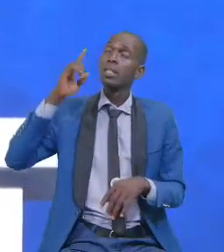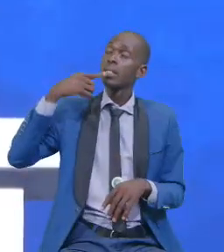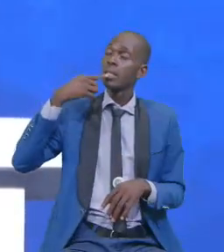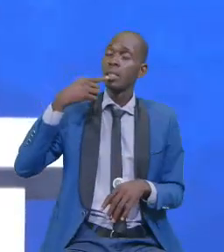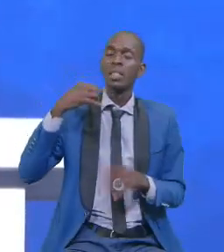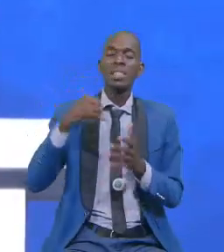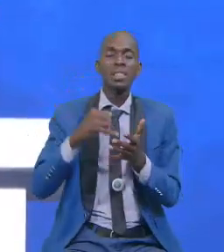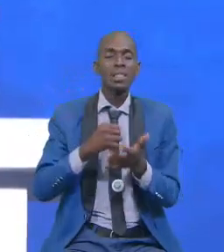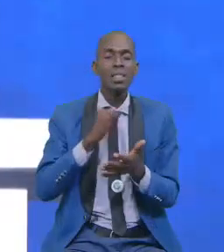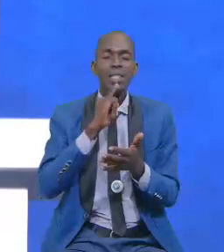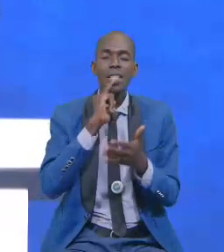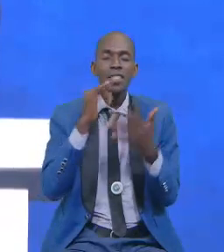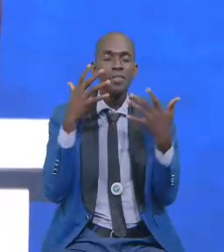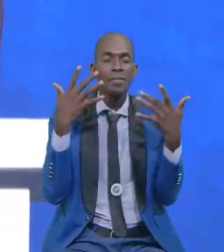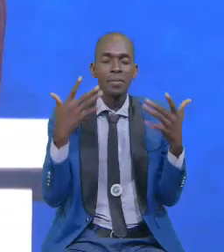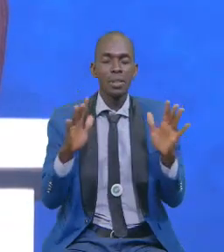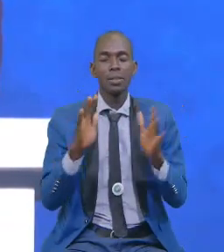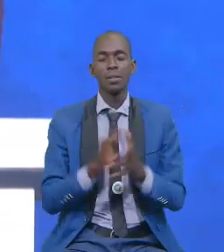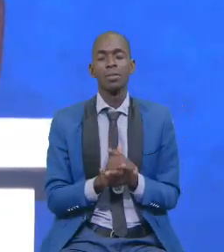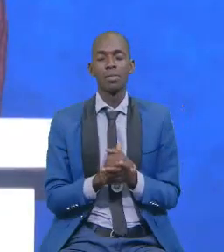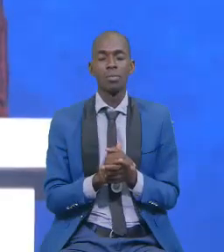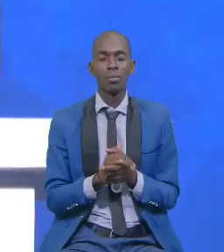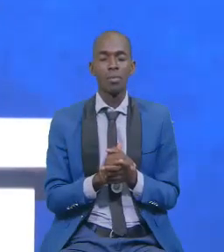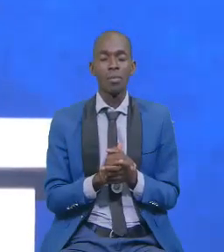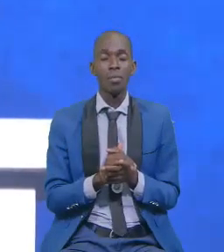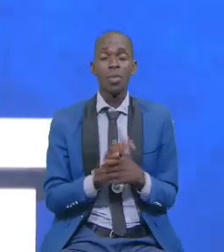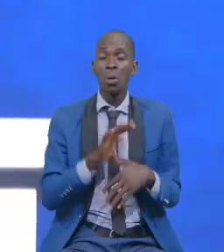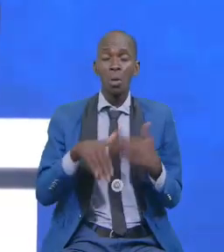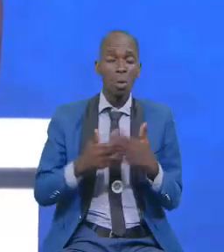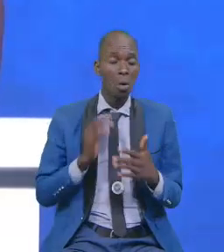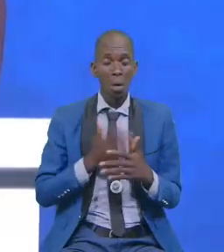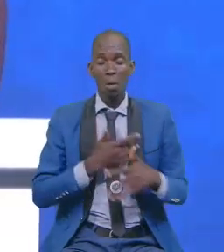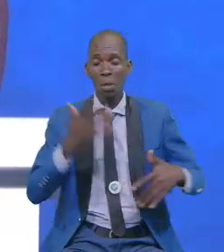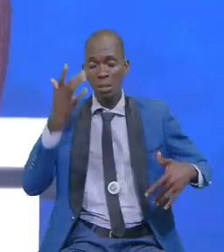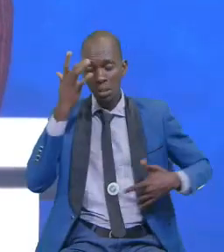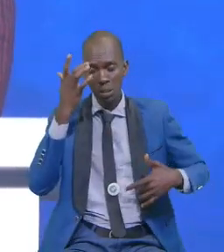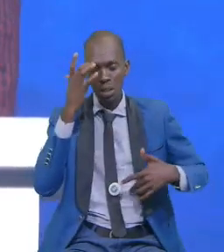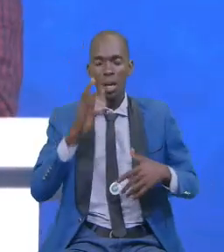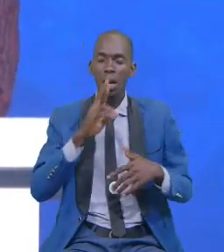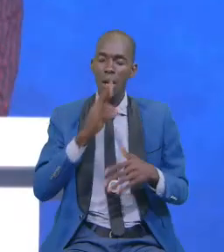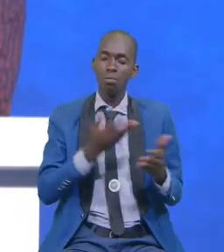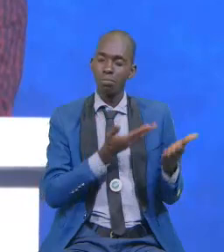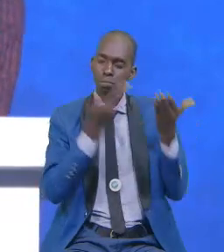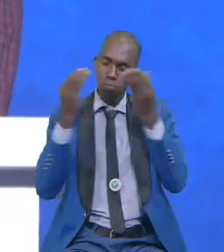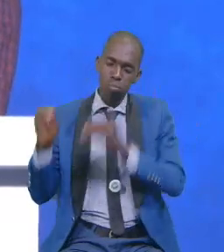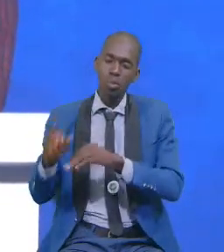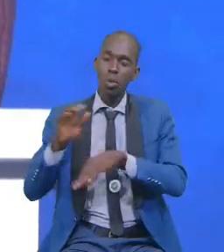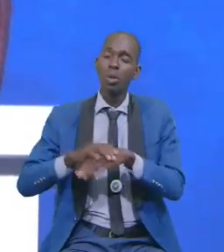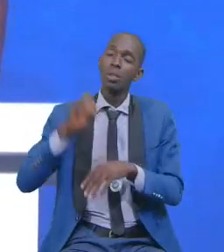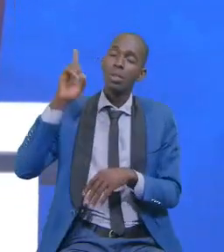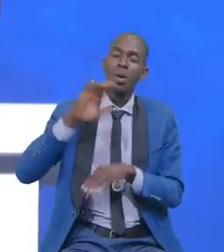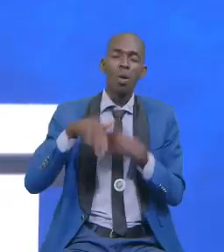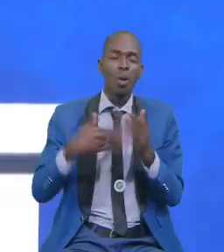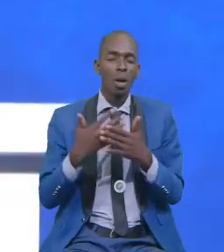is finished. All our sicknesses are laid on him. All our infirmities are laid